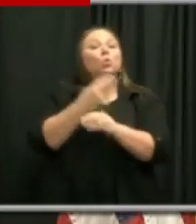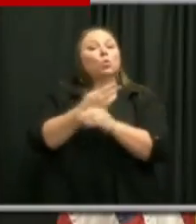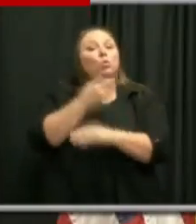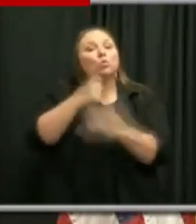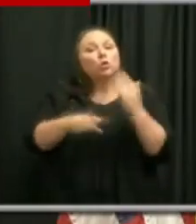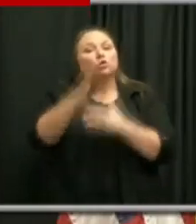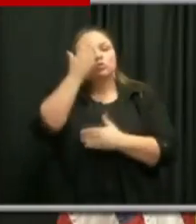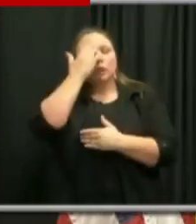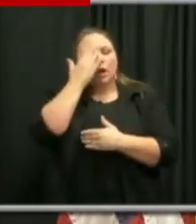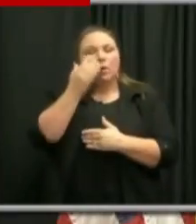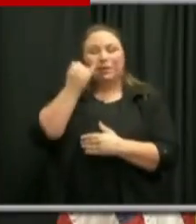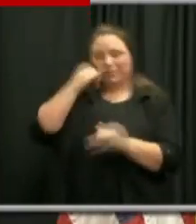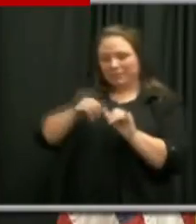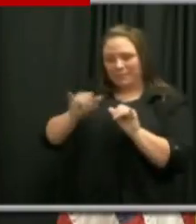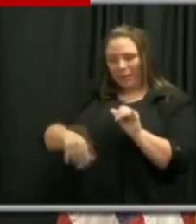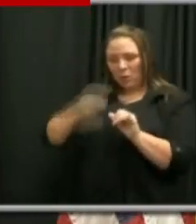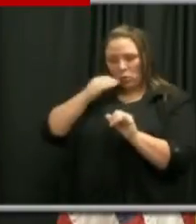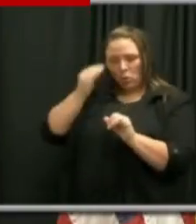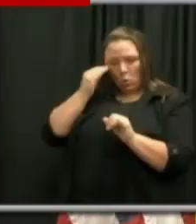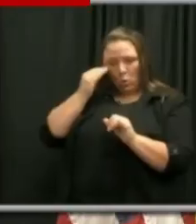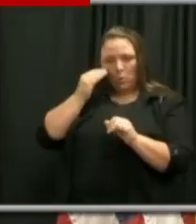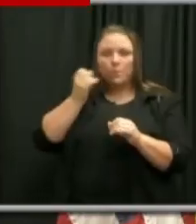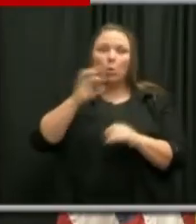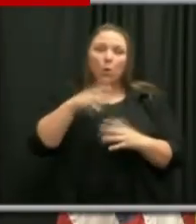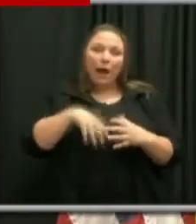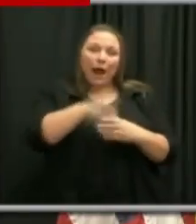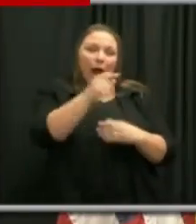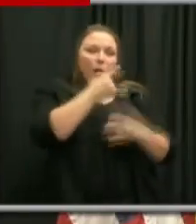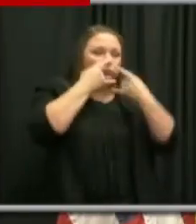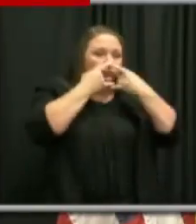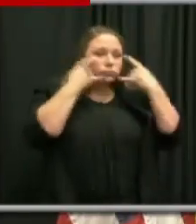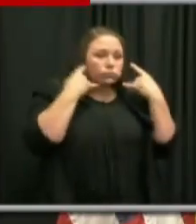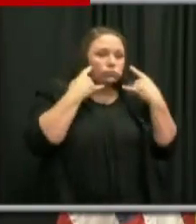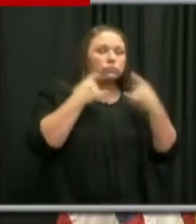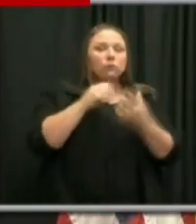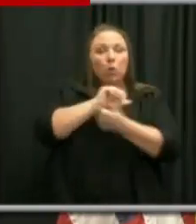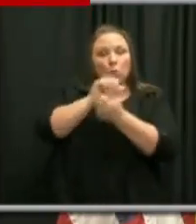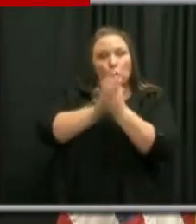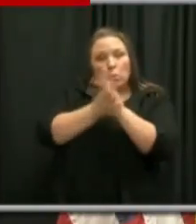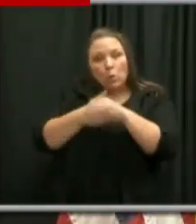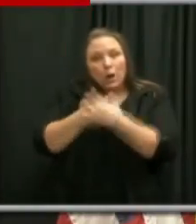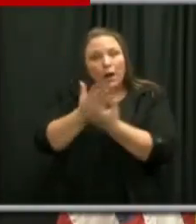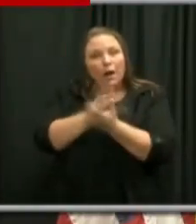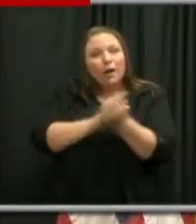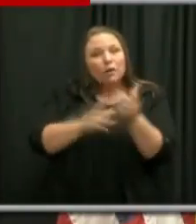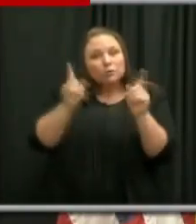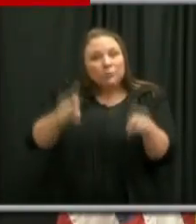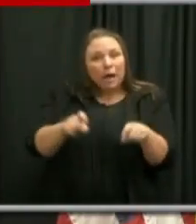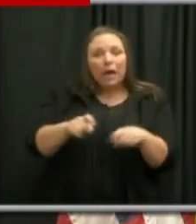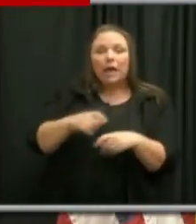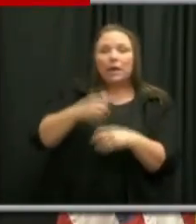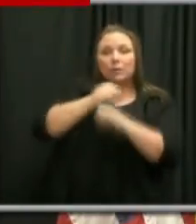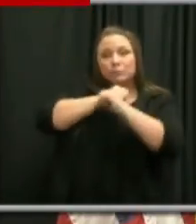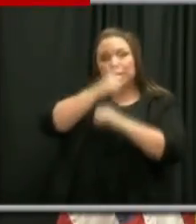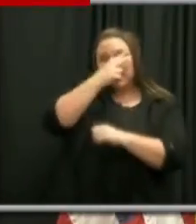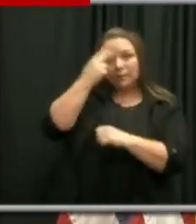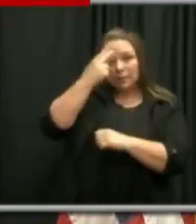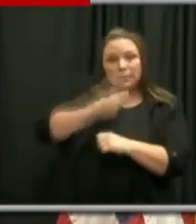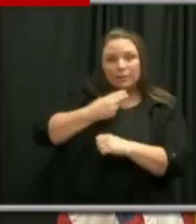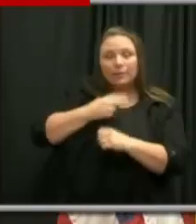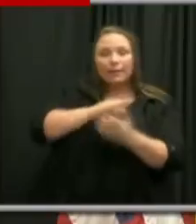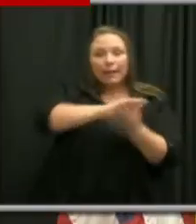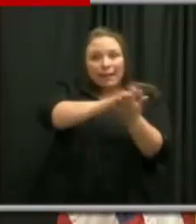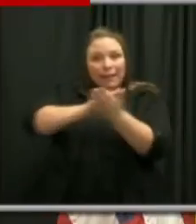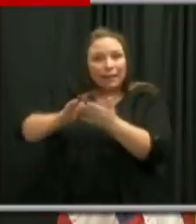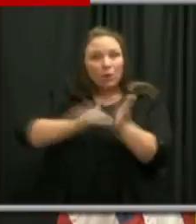stay home, wear face coverings, protect our T-zone, wash our hands frequently, sanitize high-touch surfaces, we can keep the virus